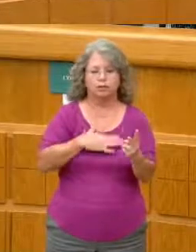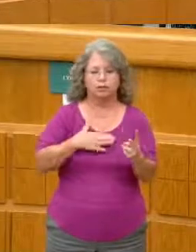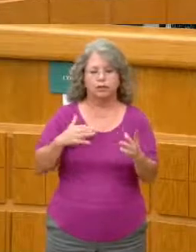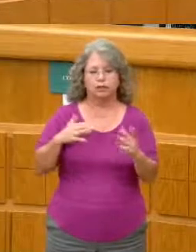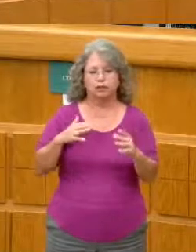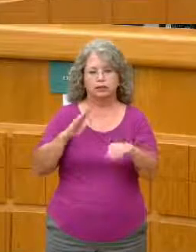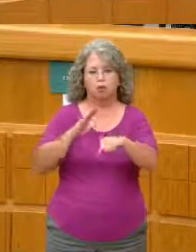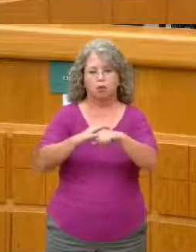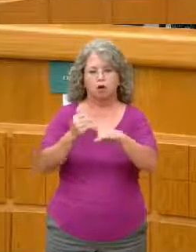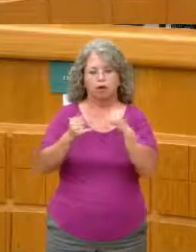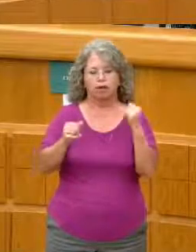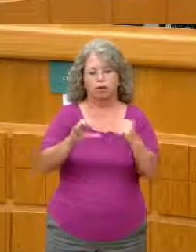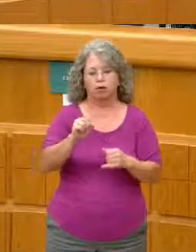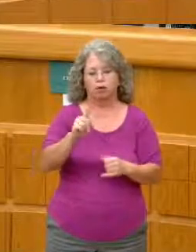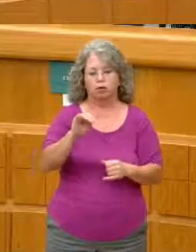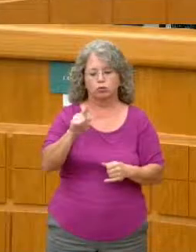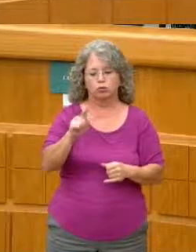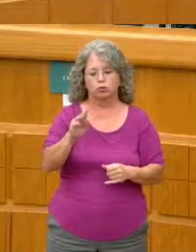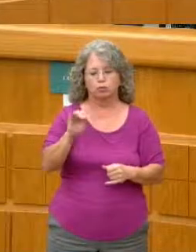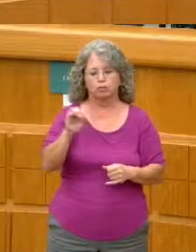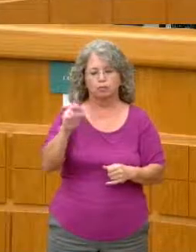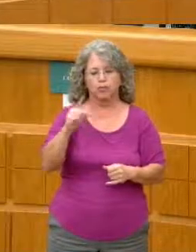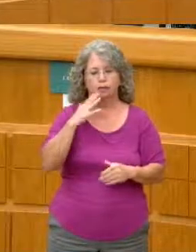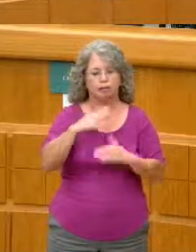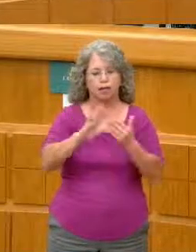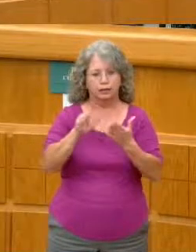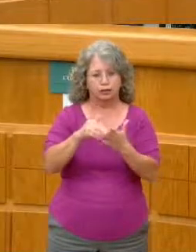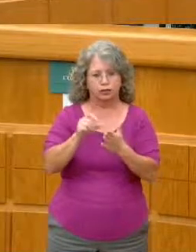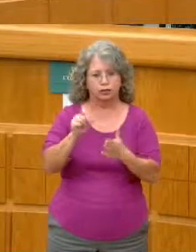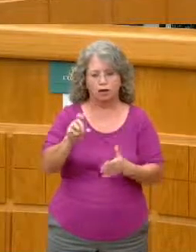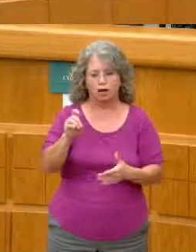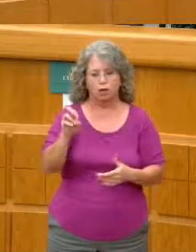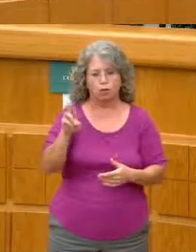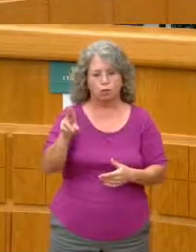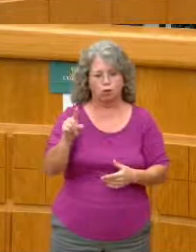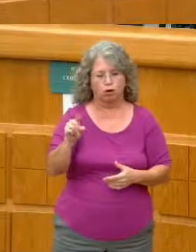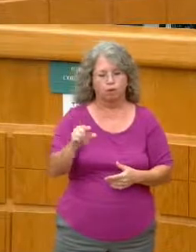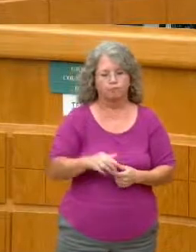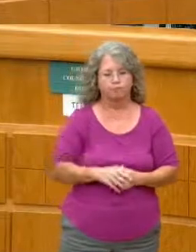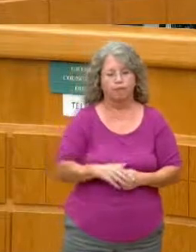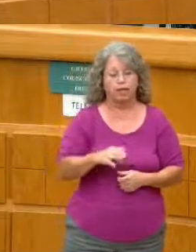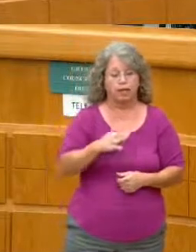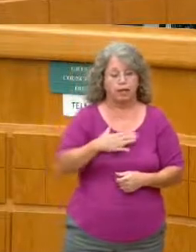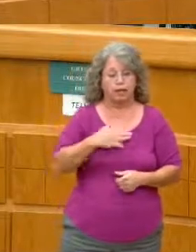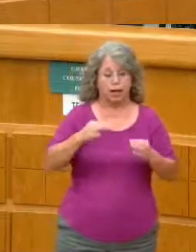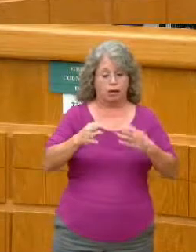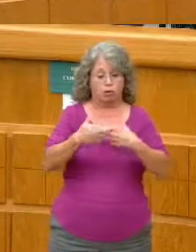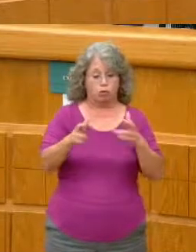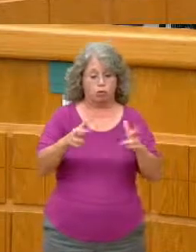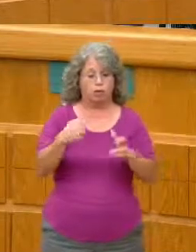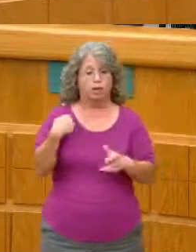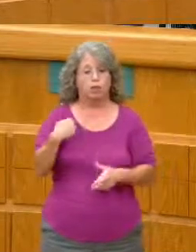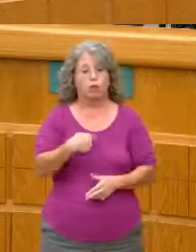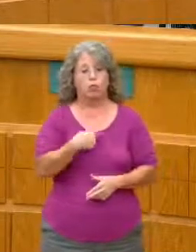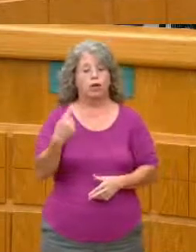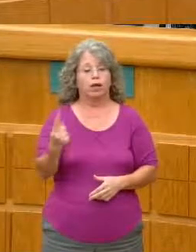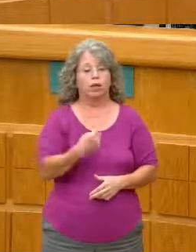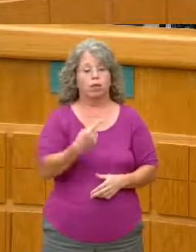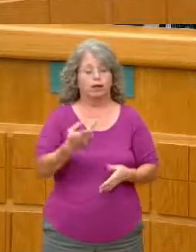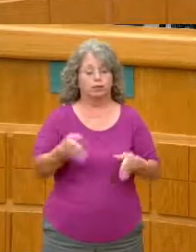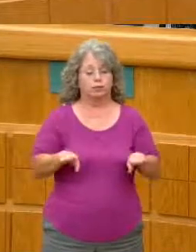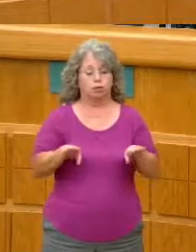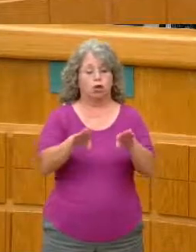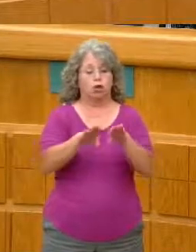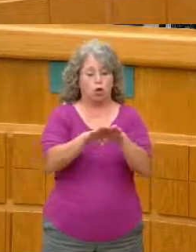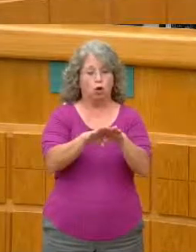And again, please go online at coastalbendbloodcenter.org. In my courtroom, we always adjourn in memory